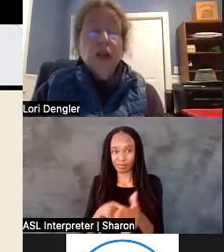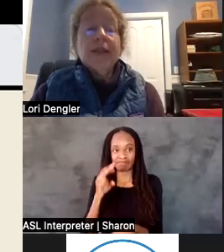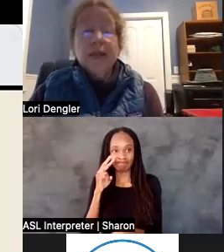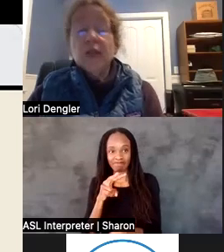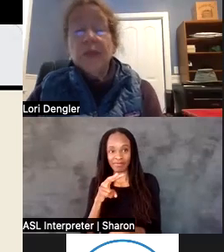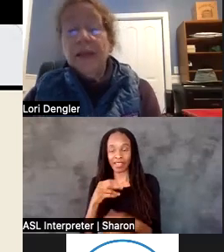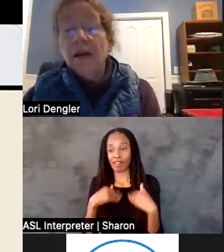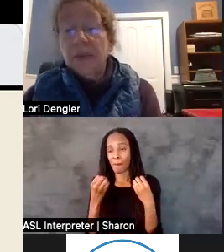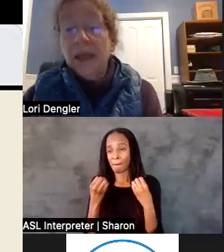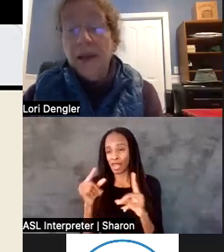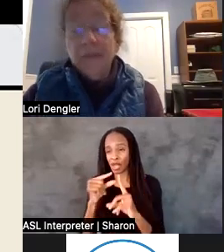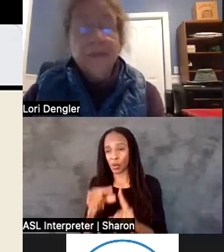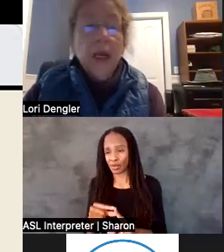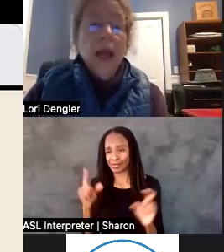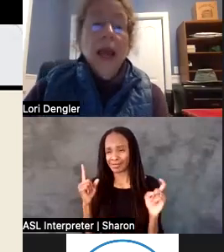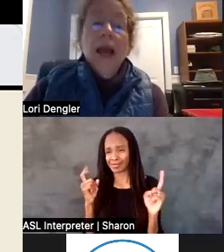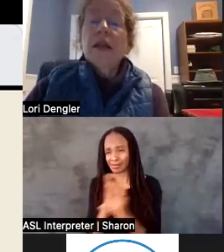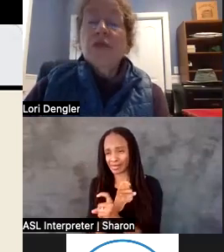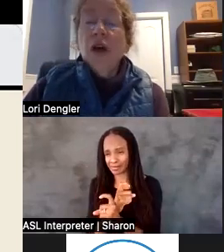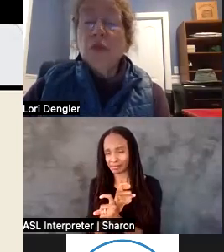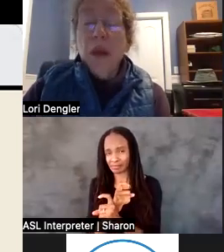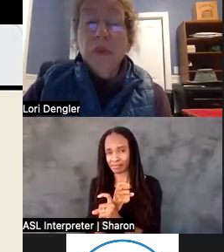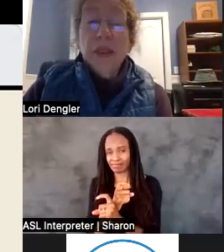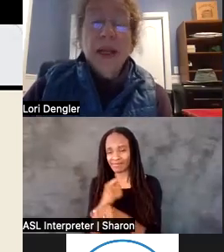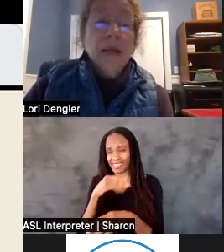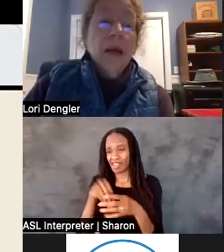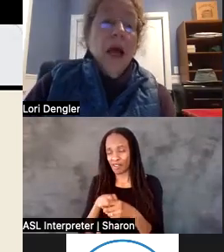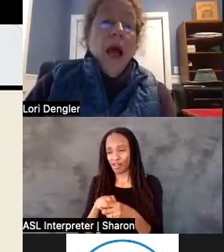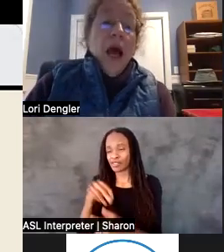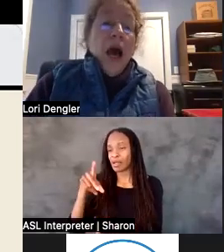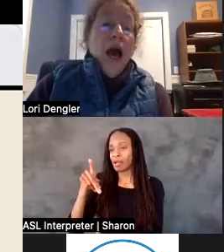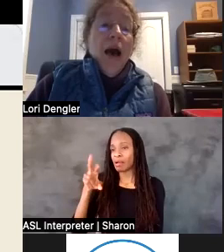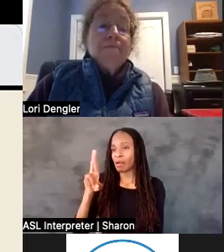of words and it's really complicated and it involves probability.